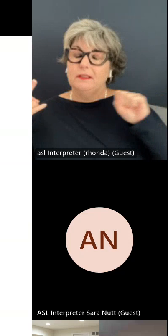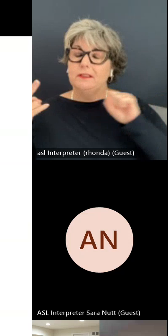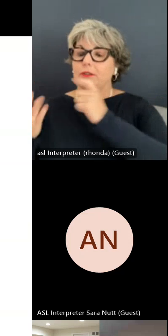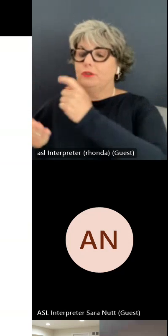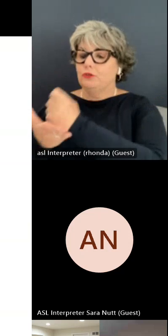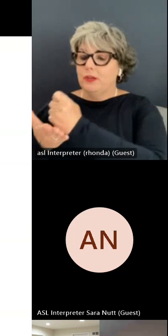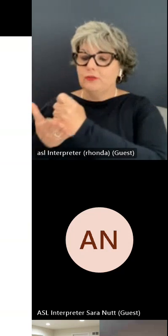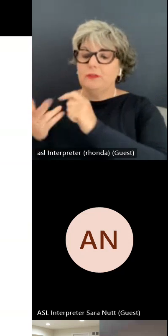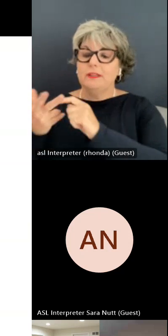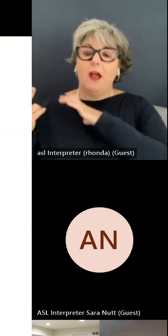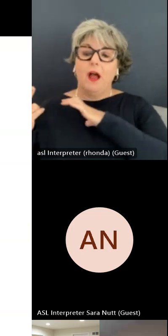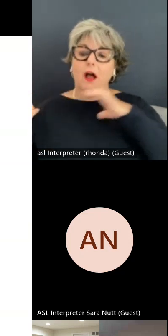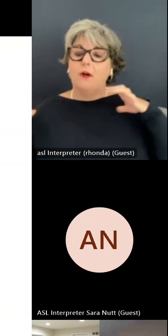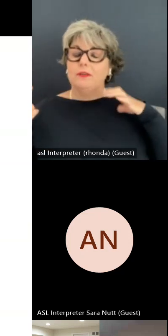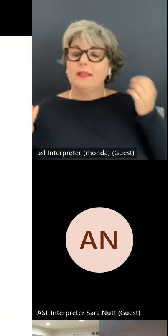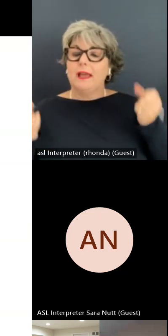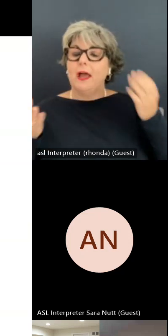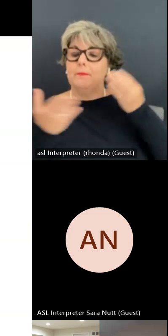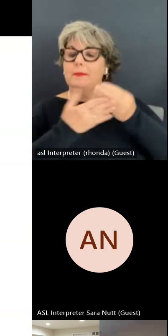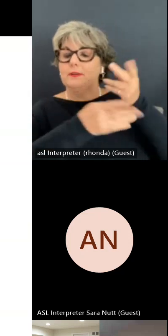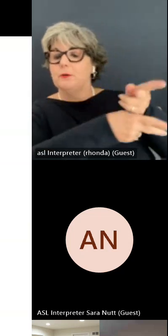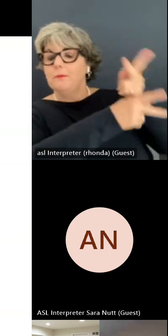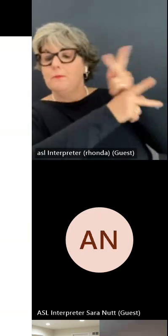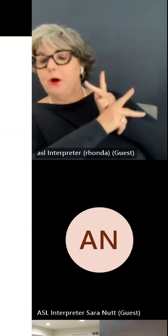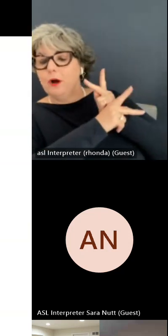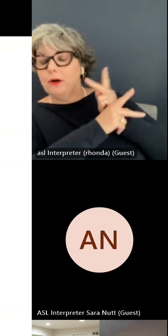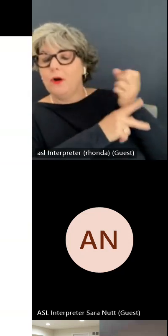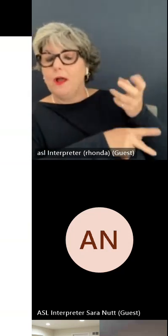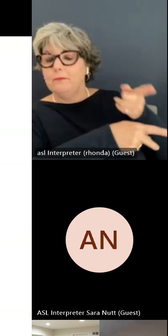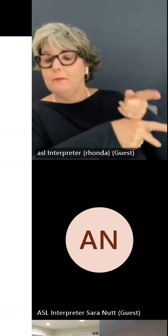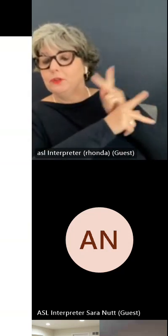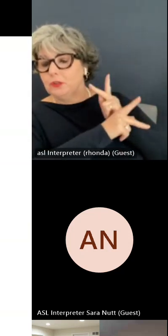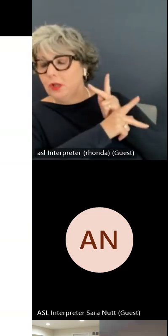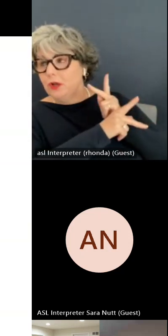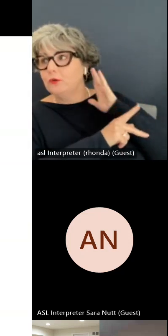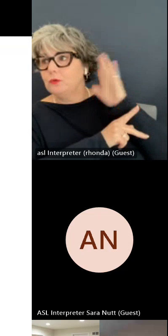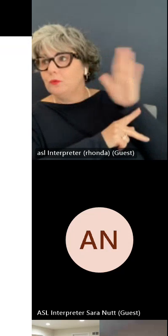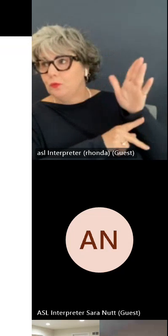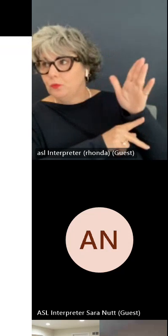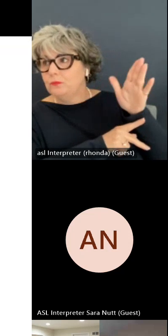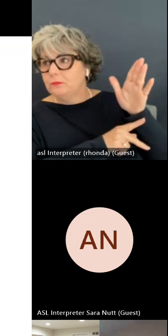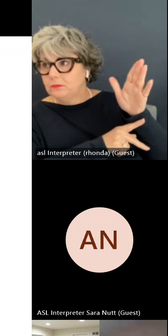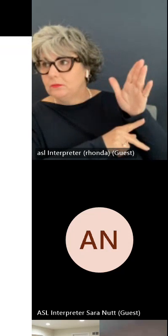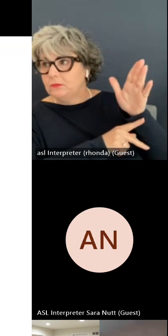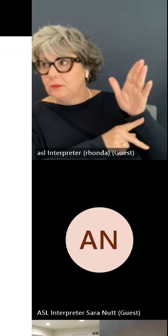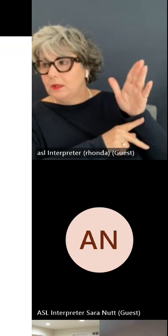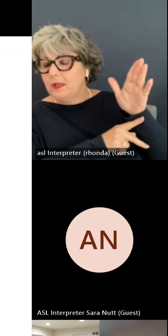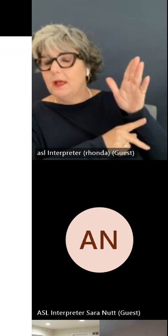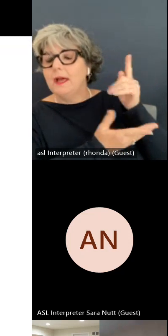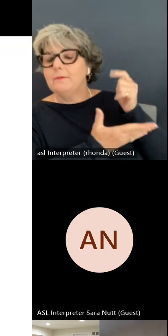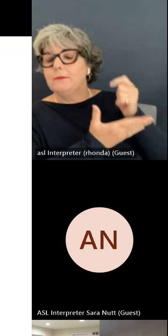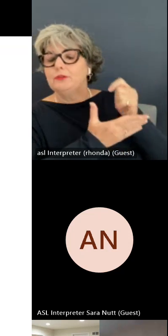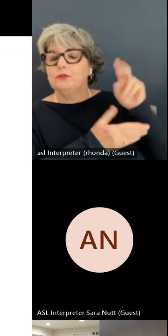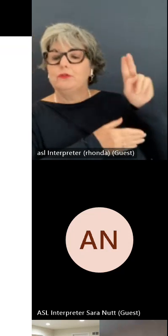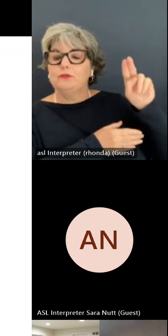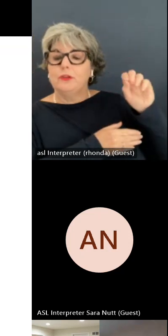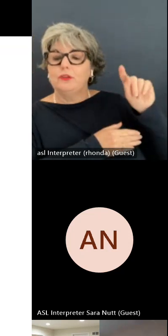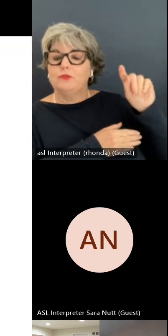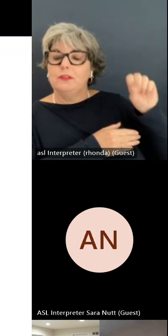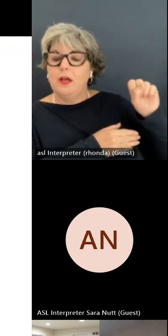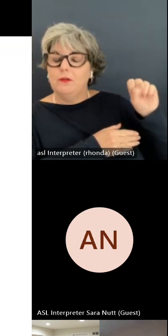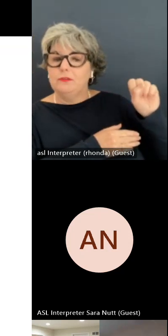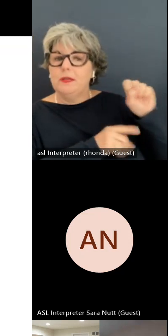Congress cares because they want to know what the borrowing's going to be, how much loans are going to be, how much Treasury notes are going to be issued next year.